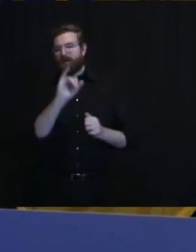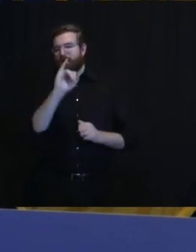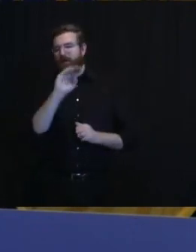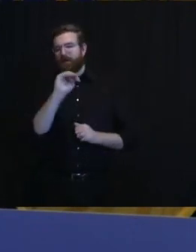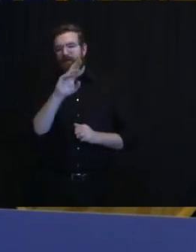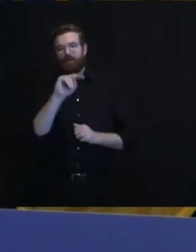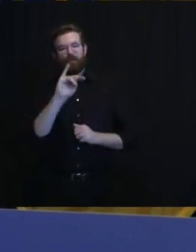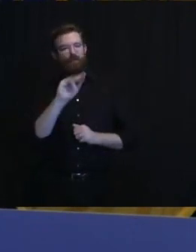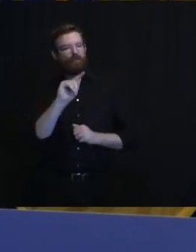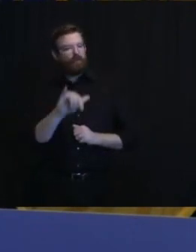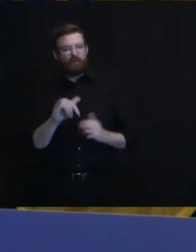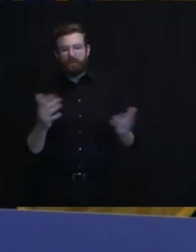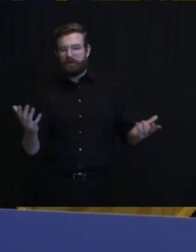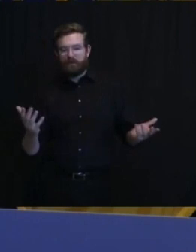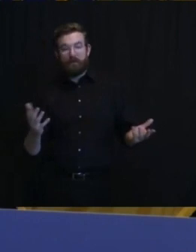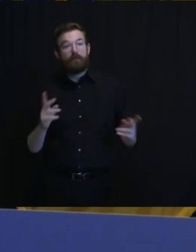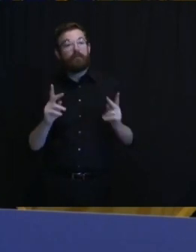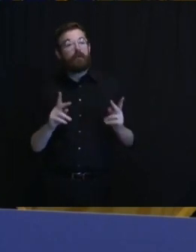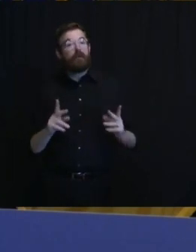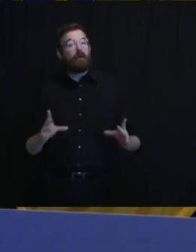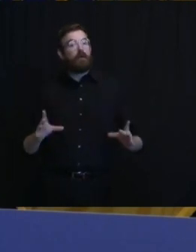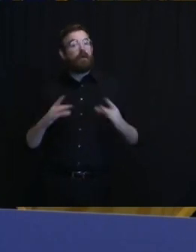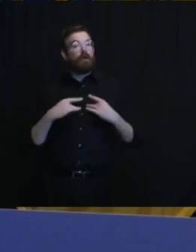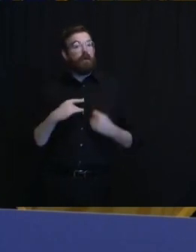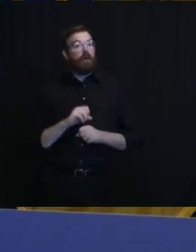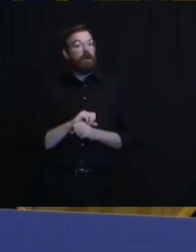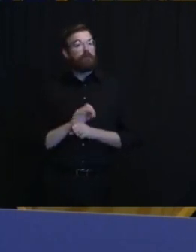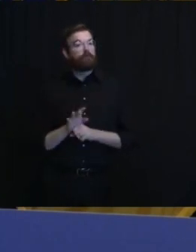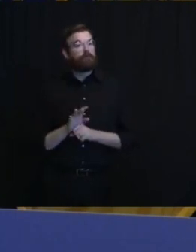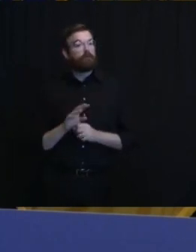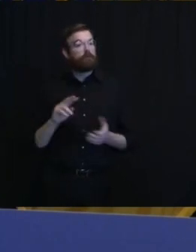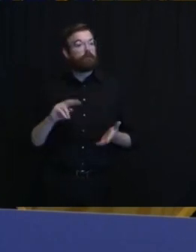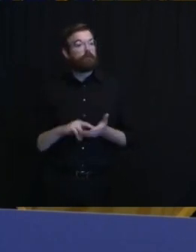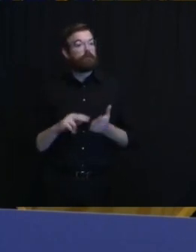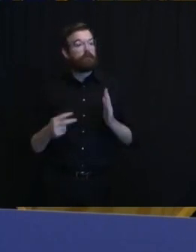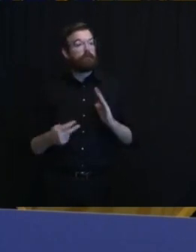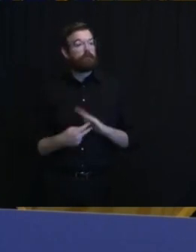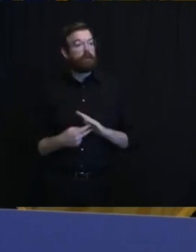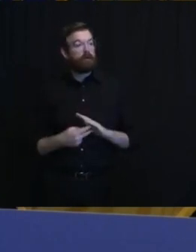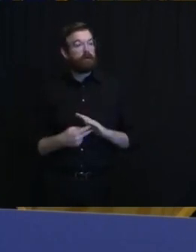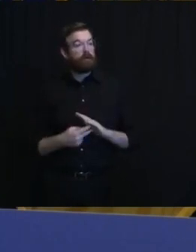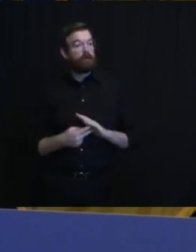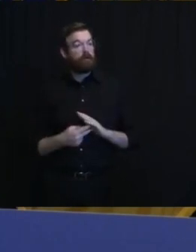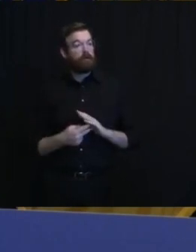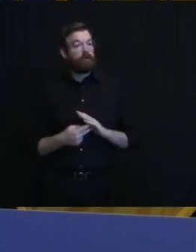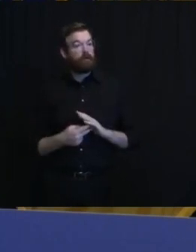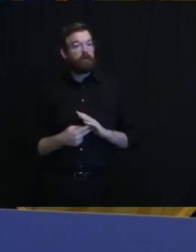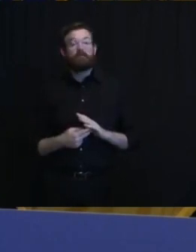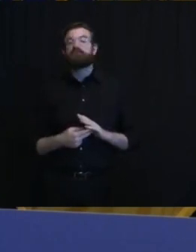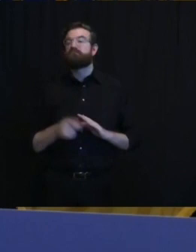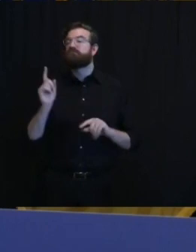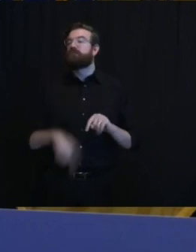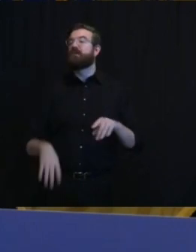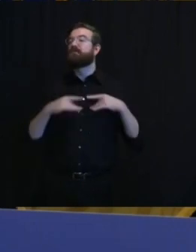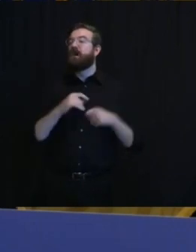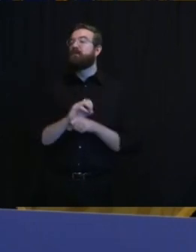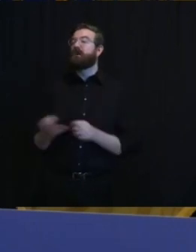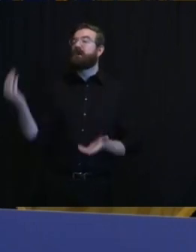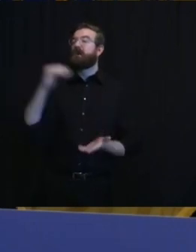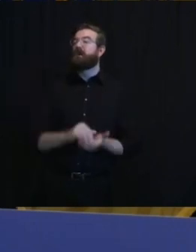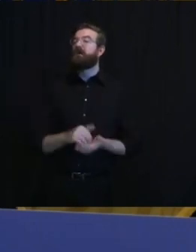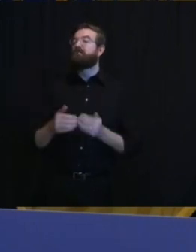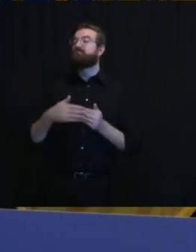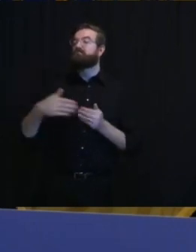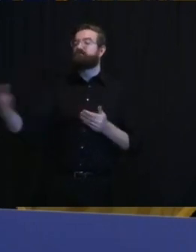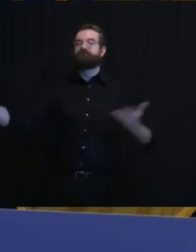have to recognize that, particularly related to the long-term care facility populations, that, we're talking about several